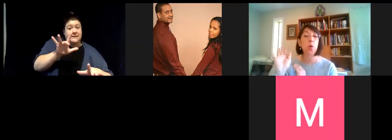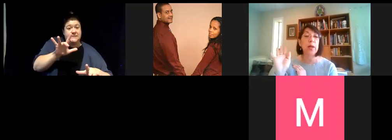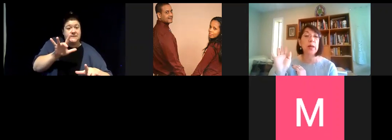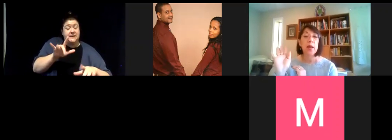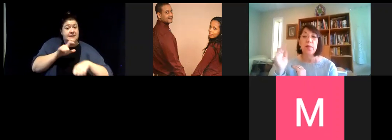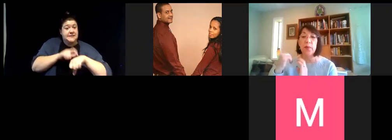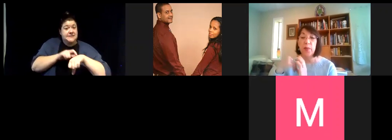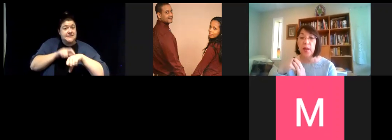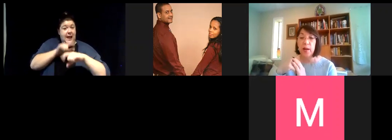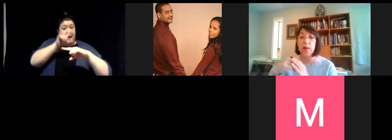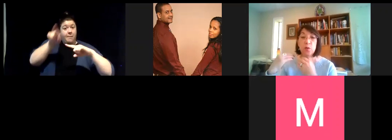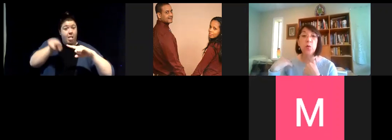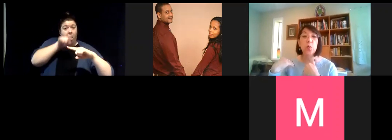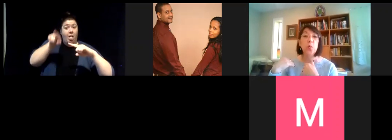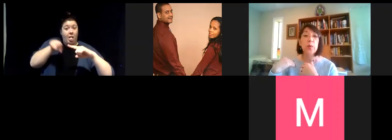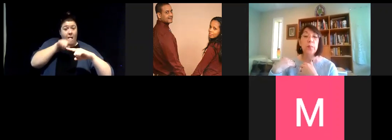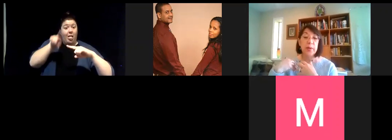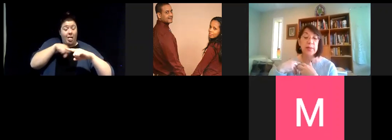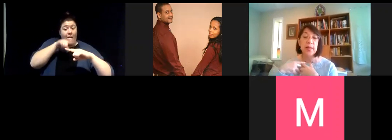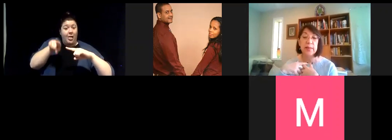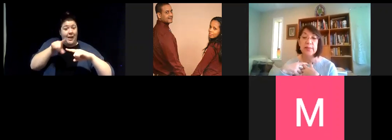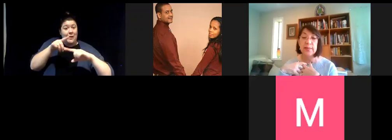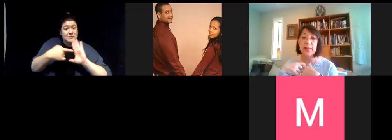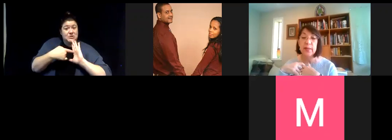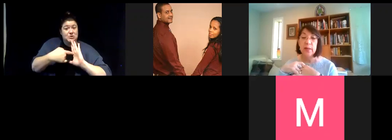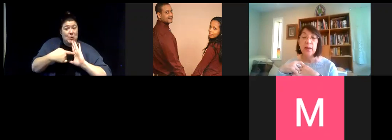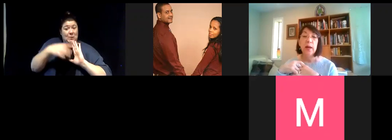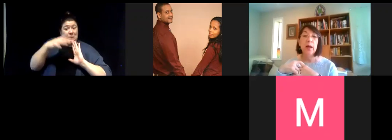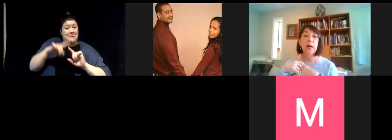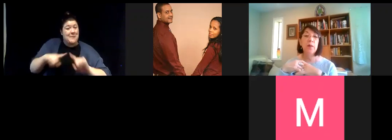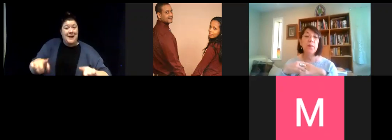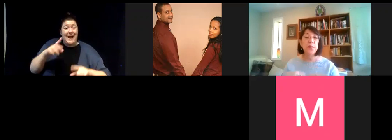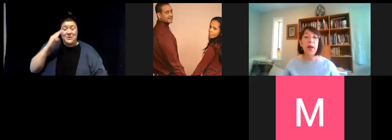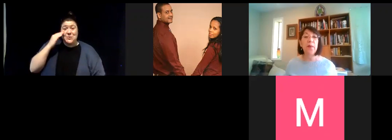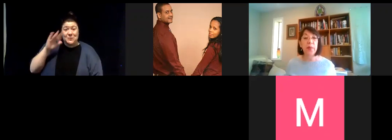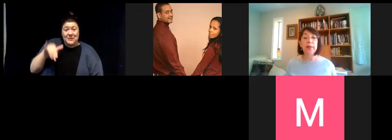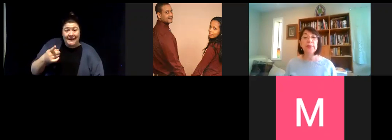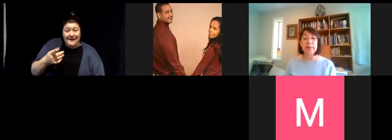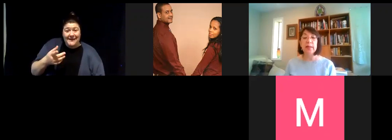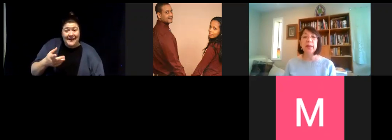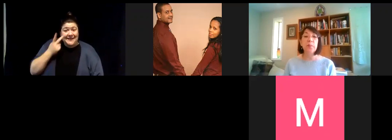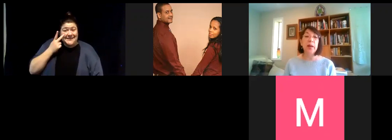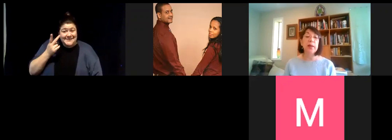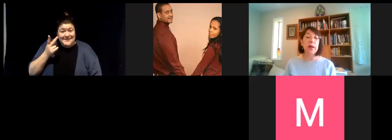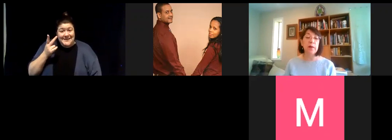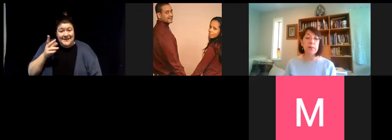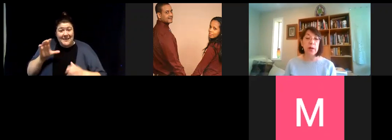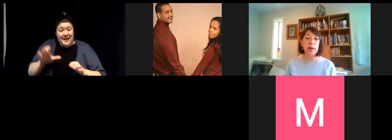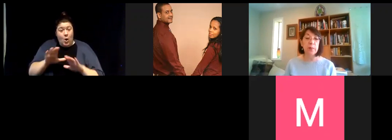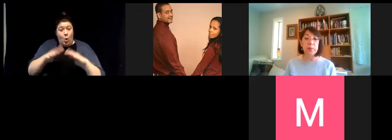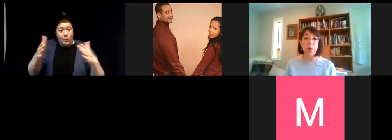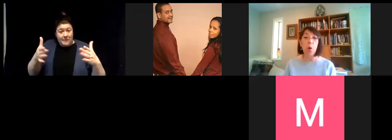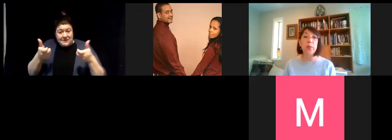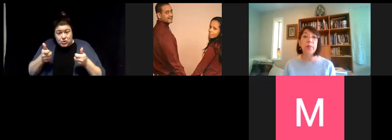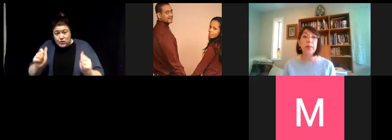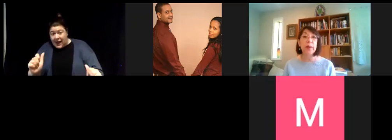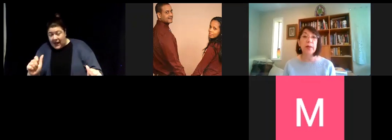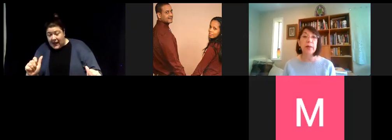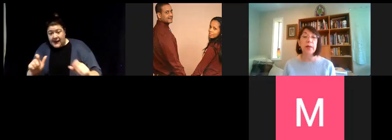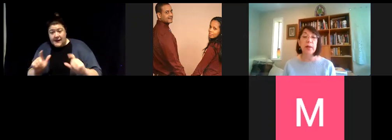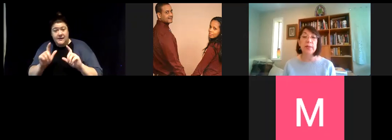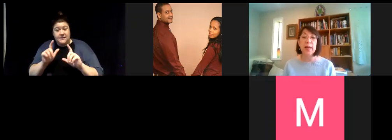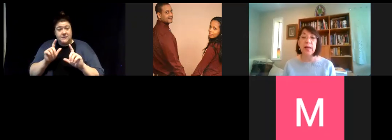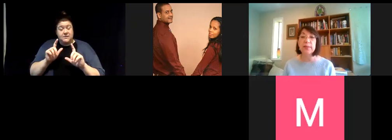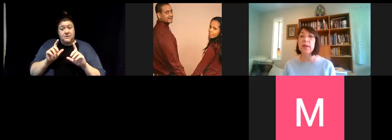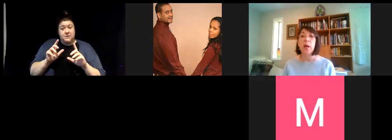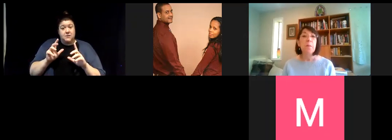timer showing that and I knew because I can see that they did make an open